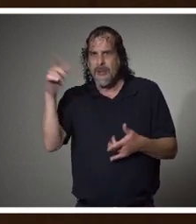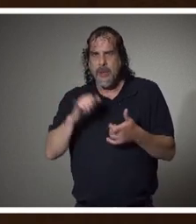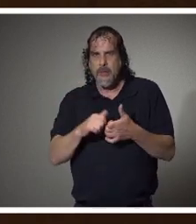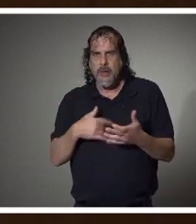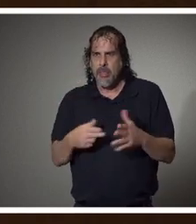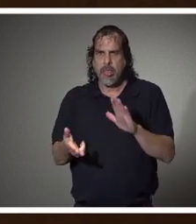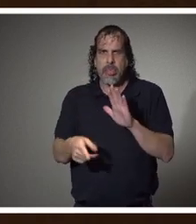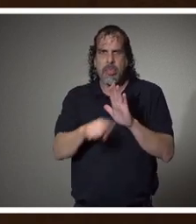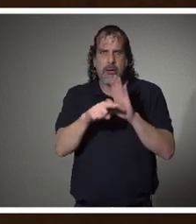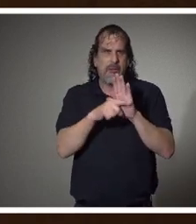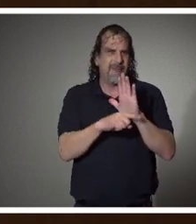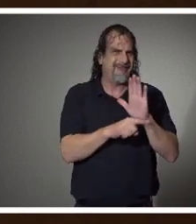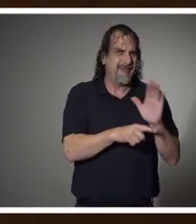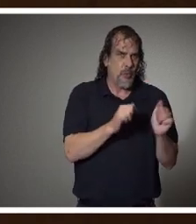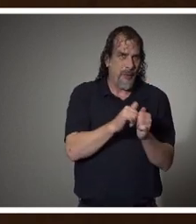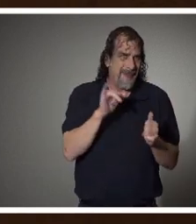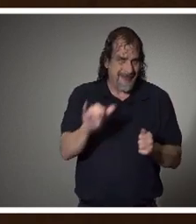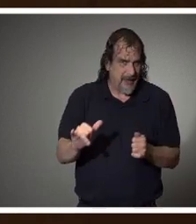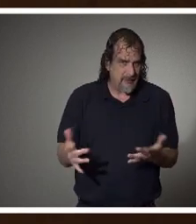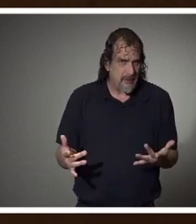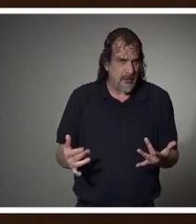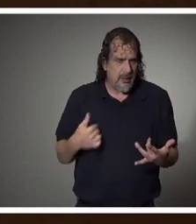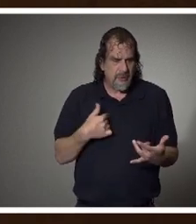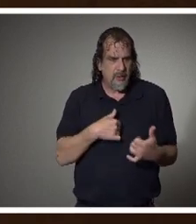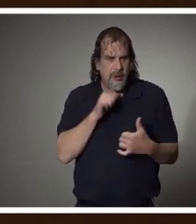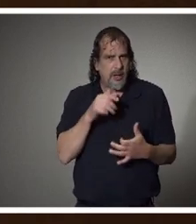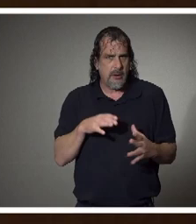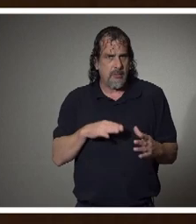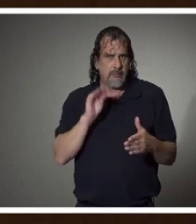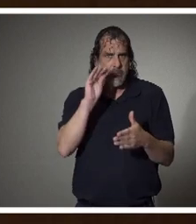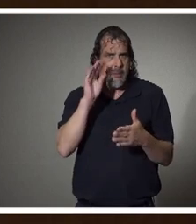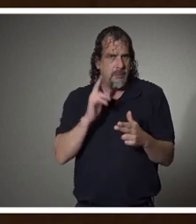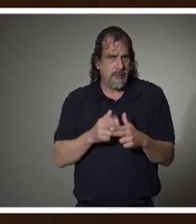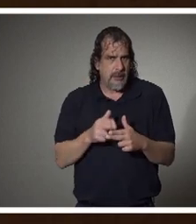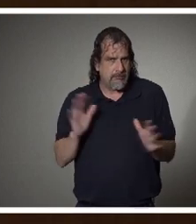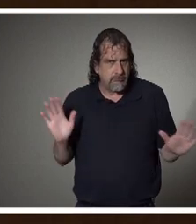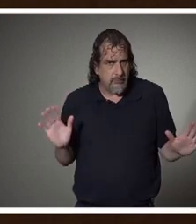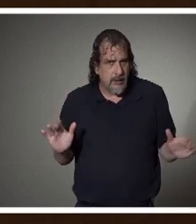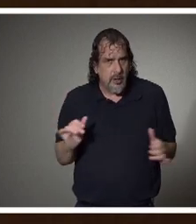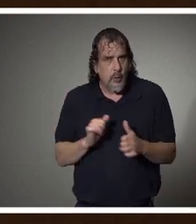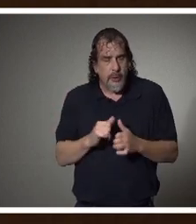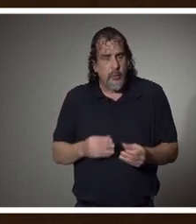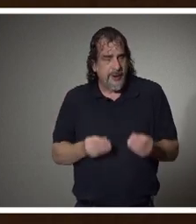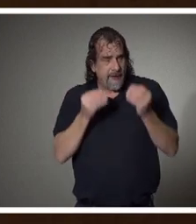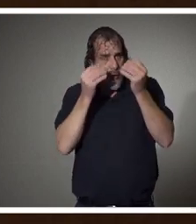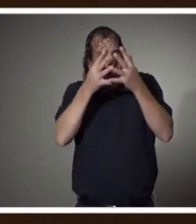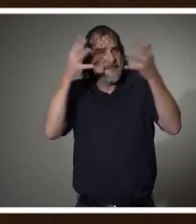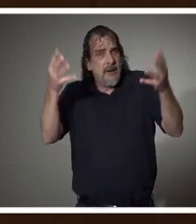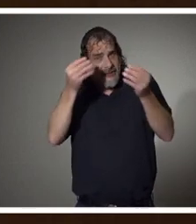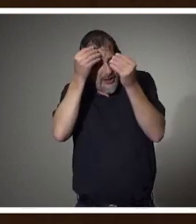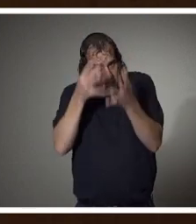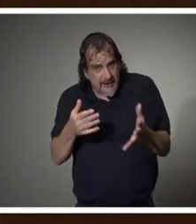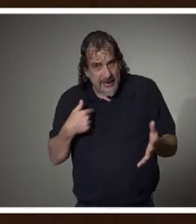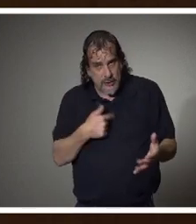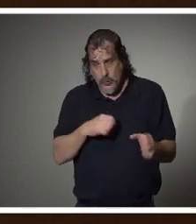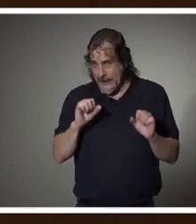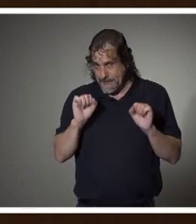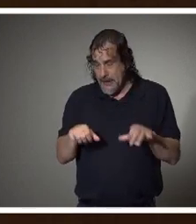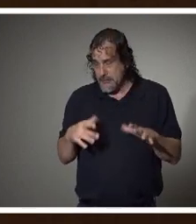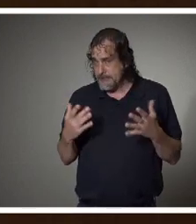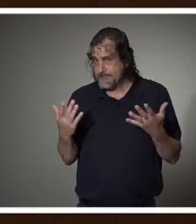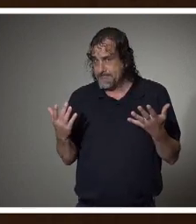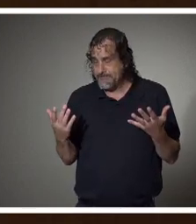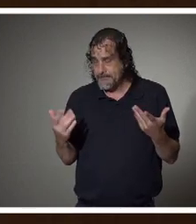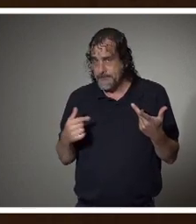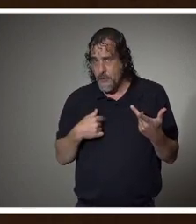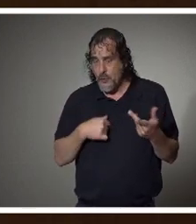and in previous situations. So we will not plan to do that. We will continue to provide as much detailed information as we possibly can so that folks can